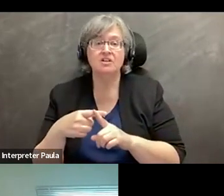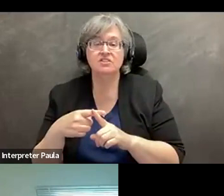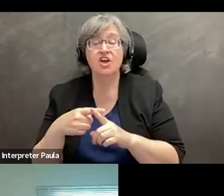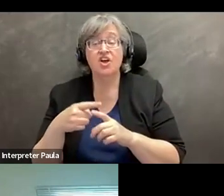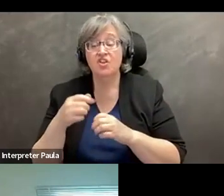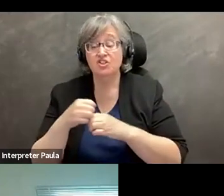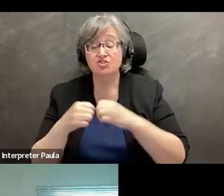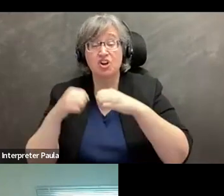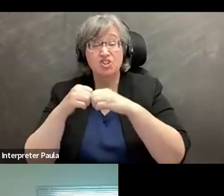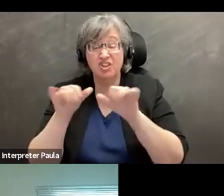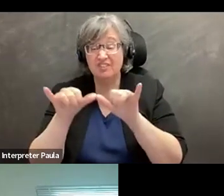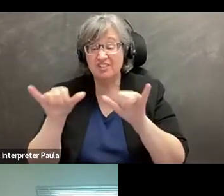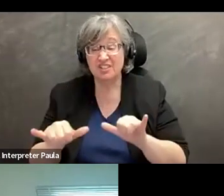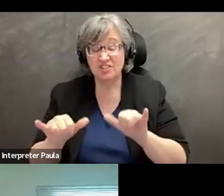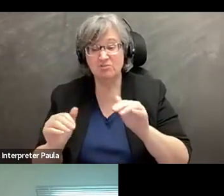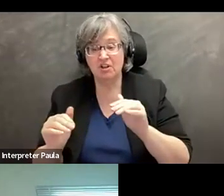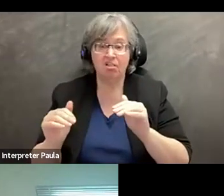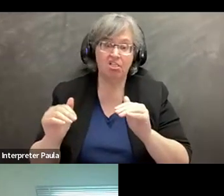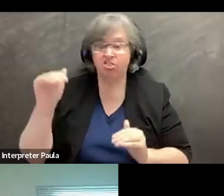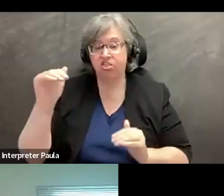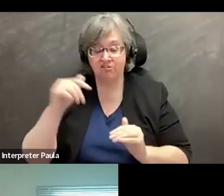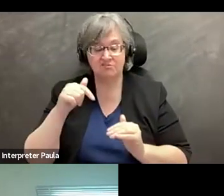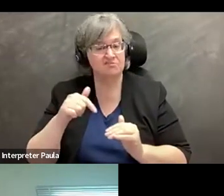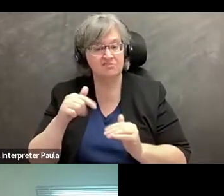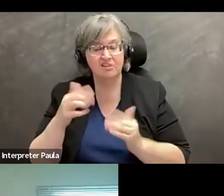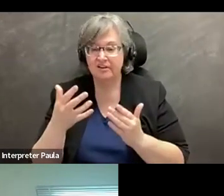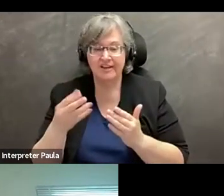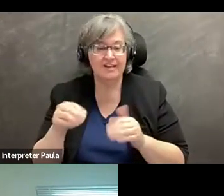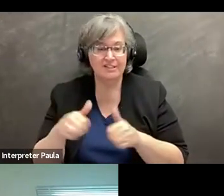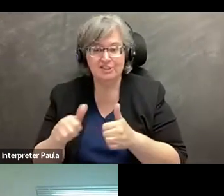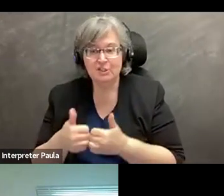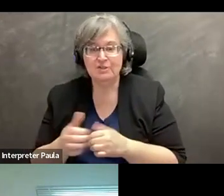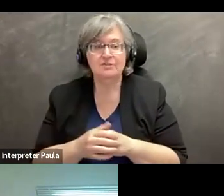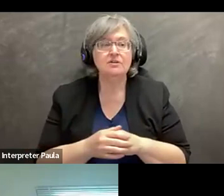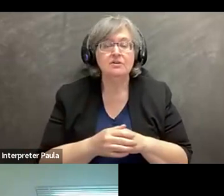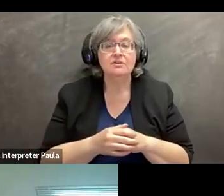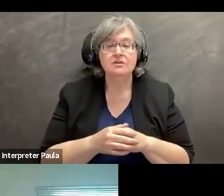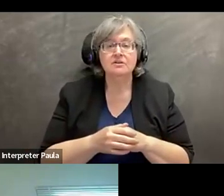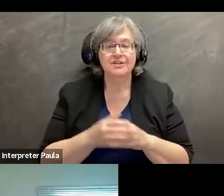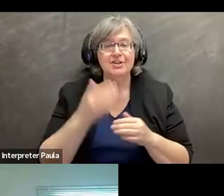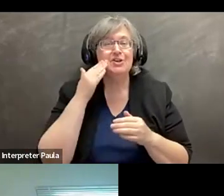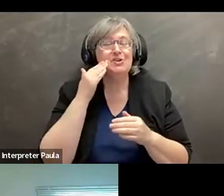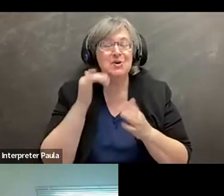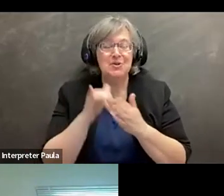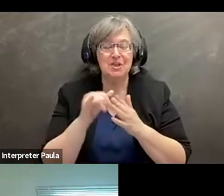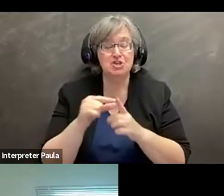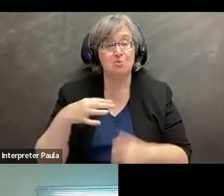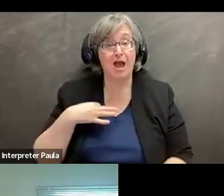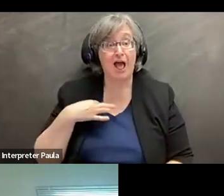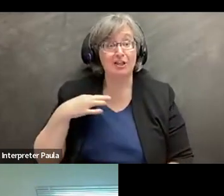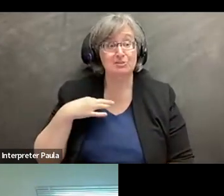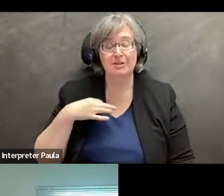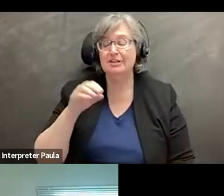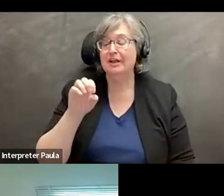challenges. And so sometimes when it just comes to being that term eligibility, it can really come